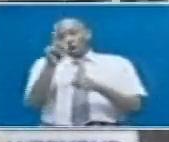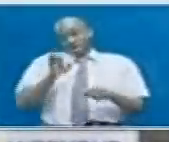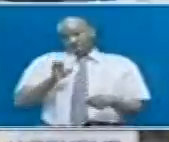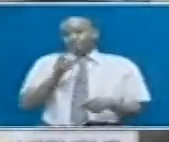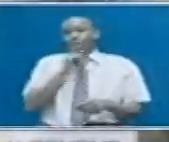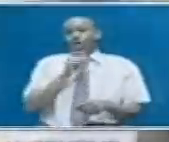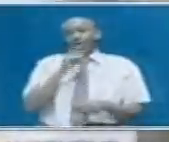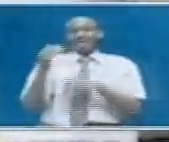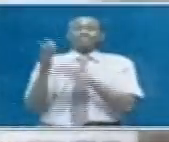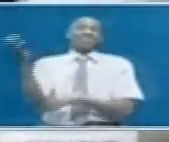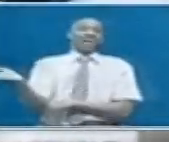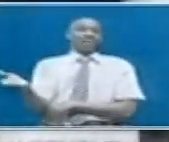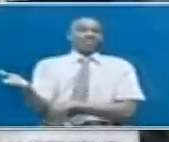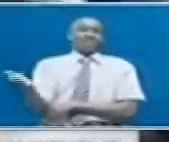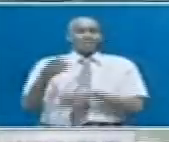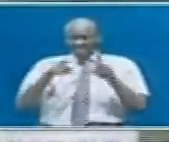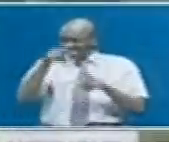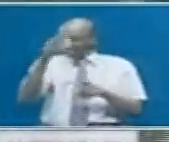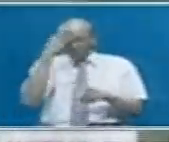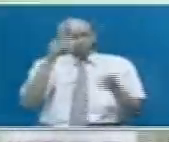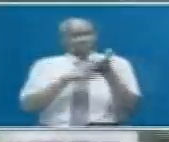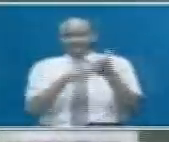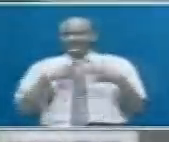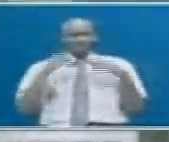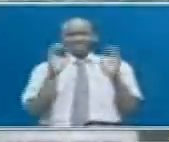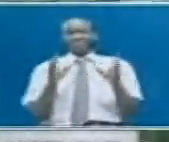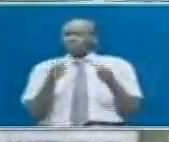neighborhood. And because she knew she was innocent,